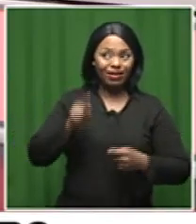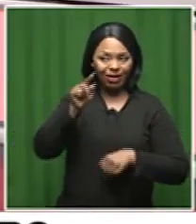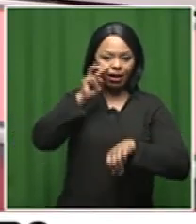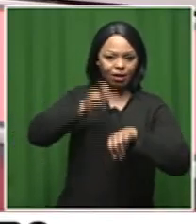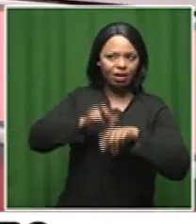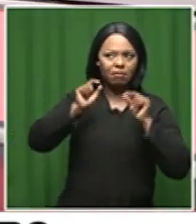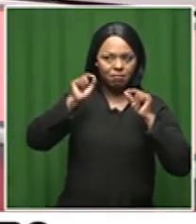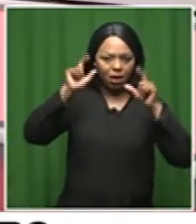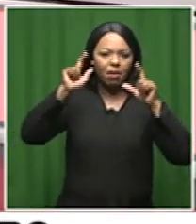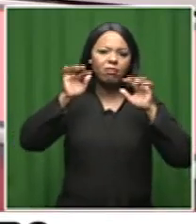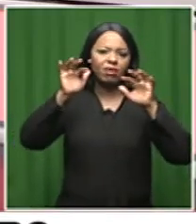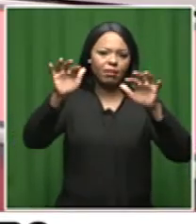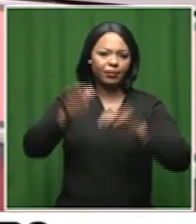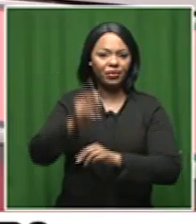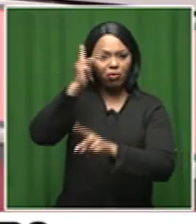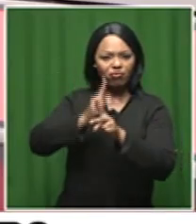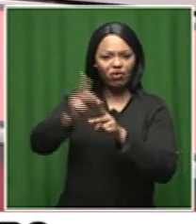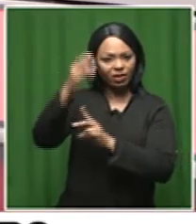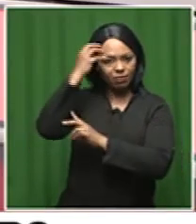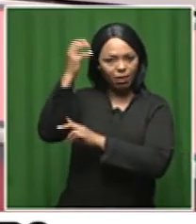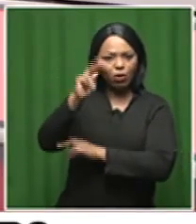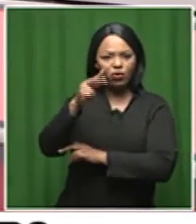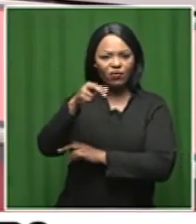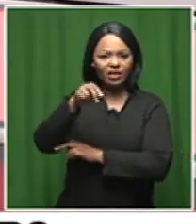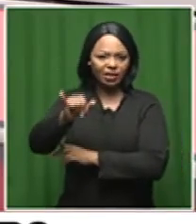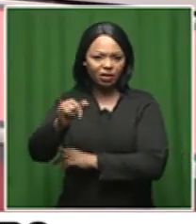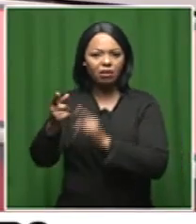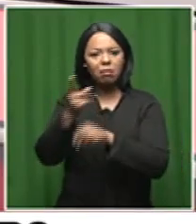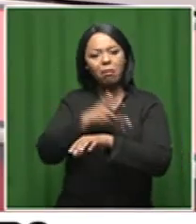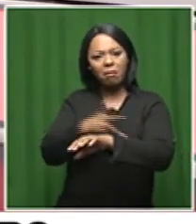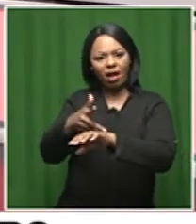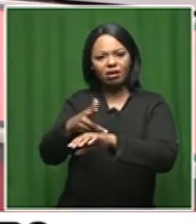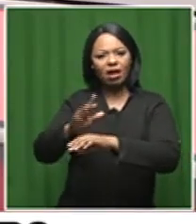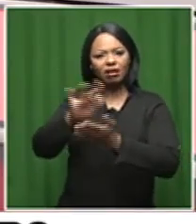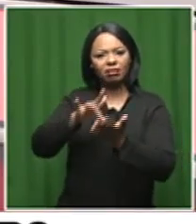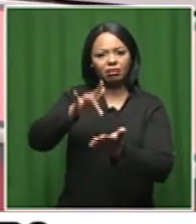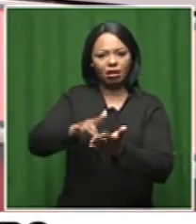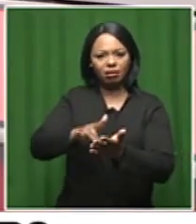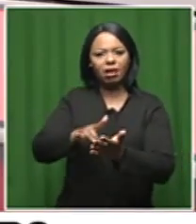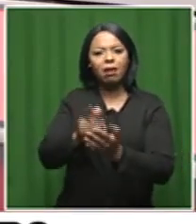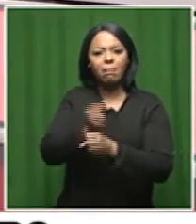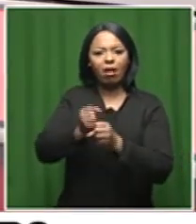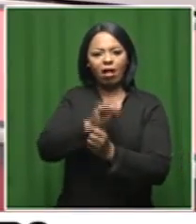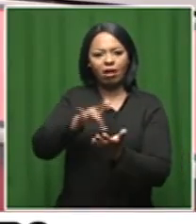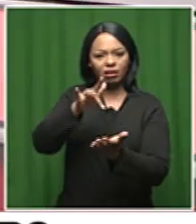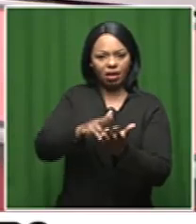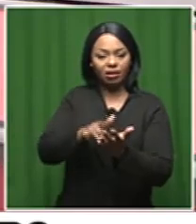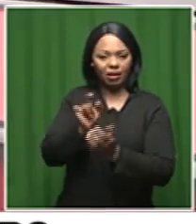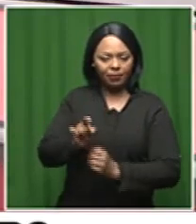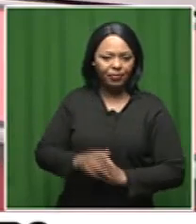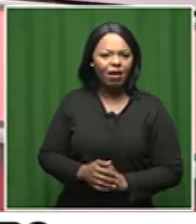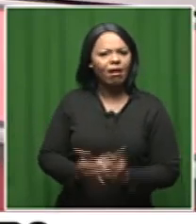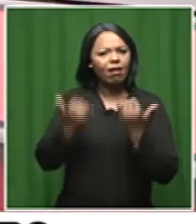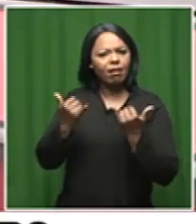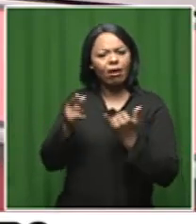us is Professor Nicholas Novitsky, a hematologist from the Blood Center in Rondebosch Medical Center. Thank you so much for joining us, Prof. I think an